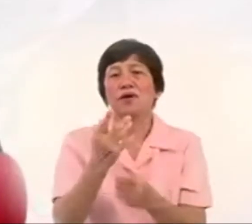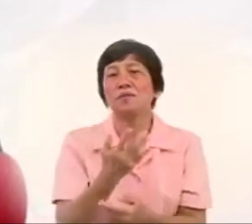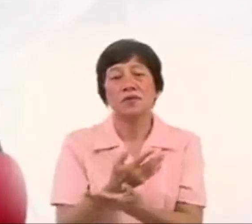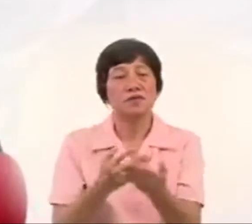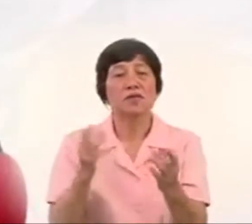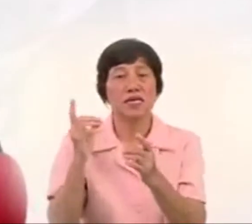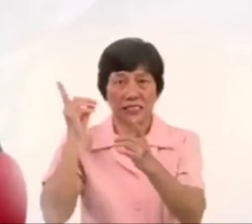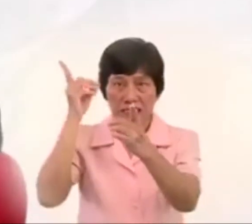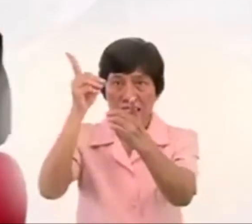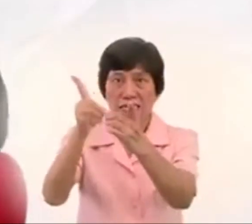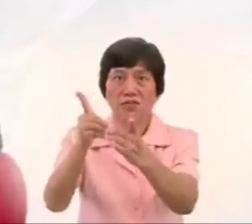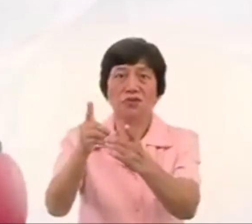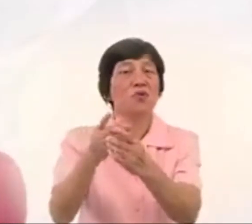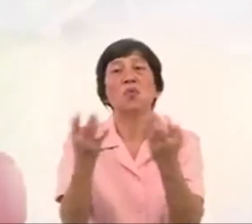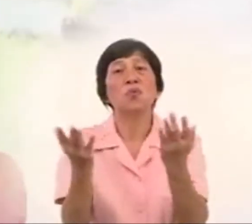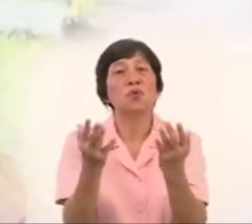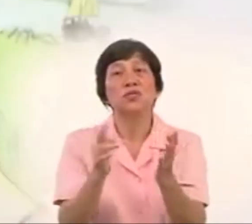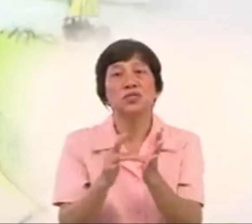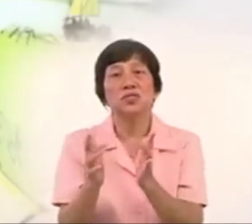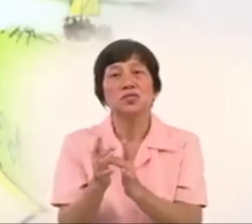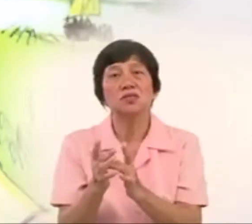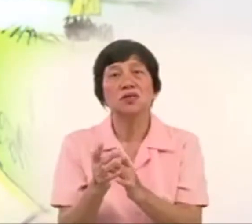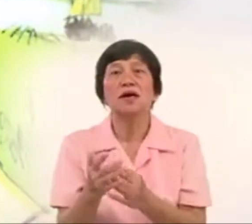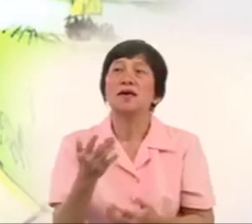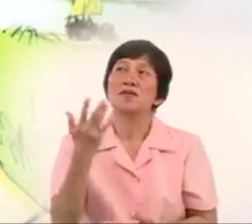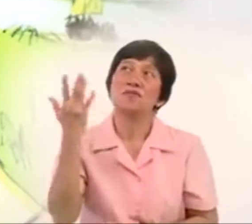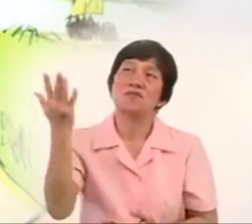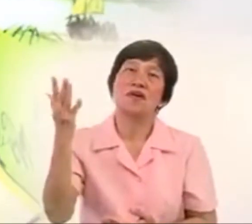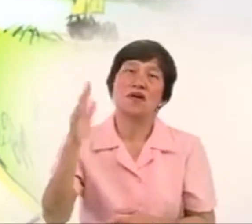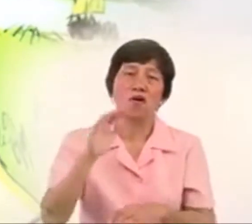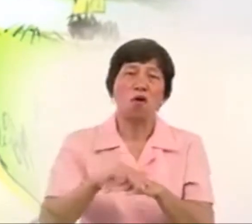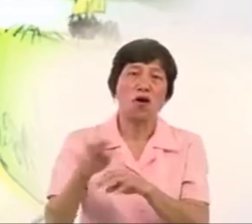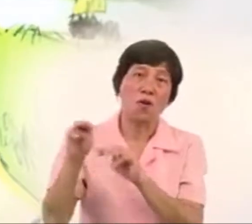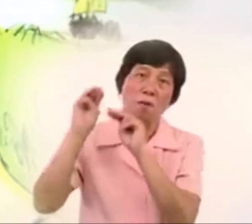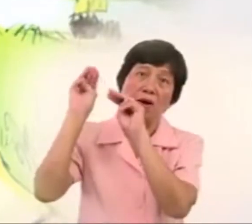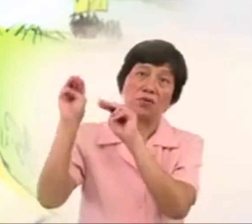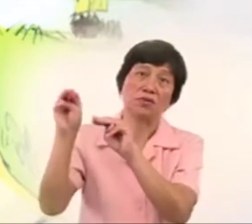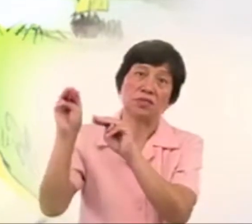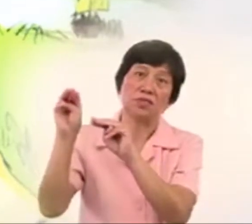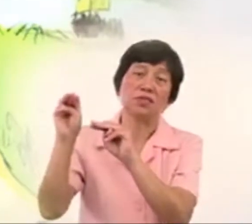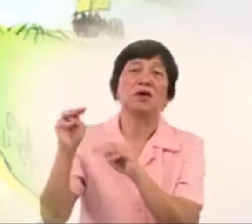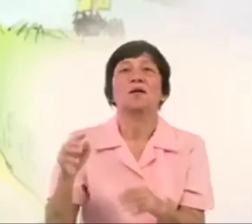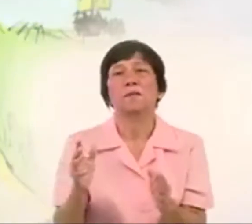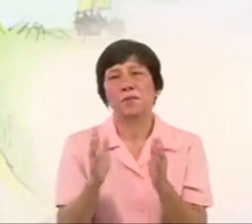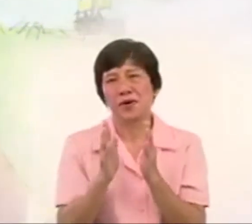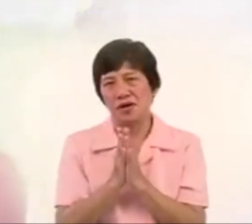Jesus? He's there on the mountain praying.